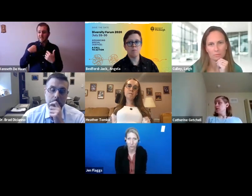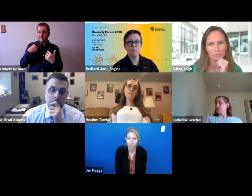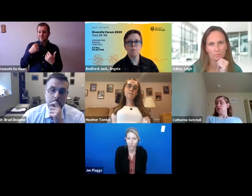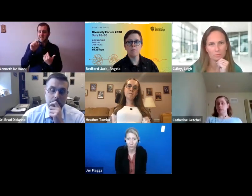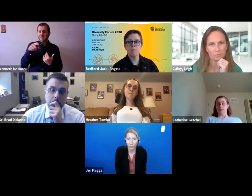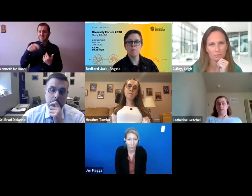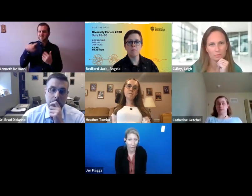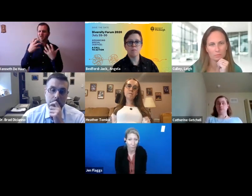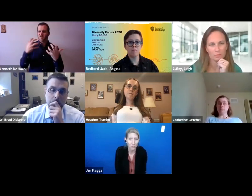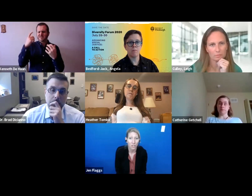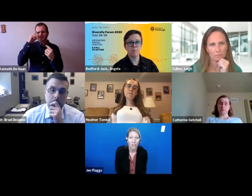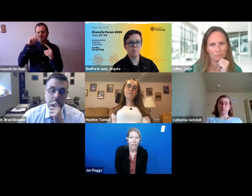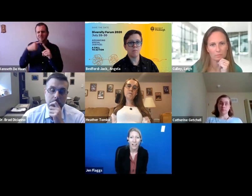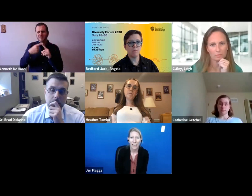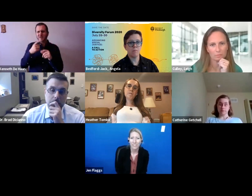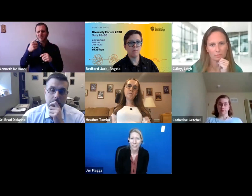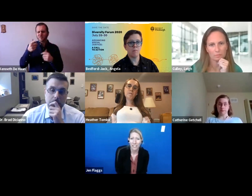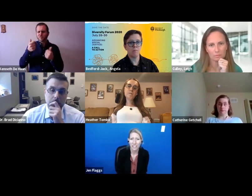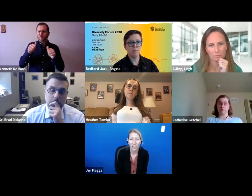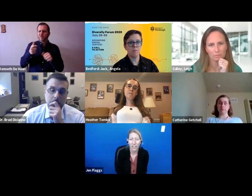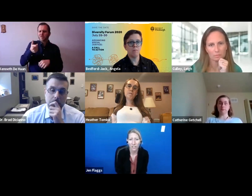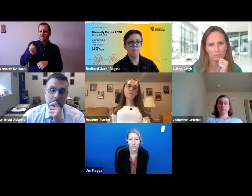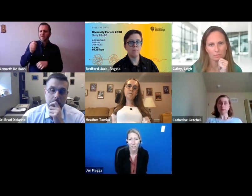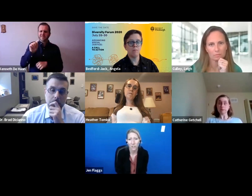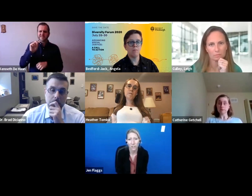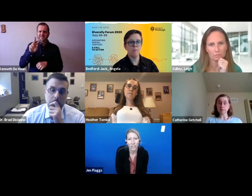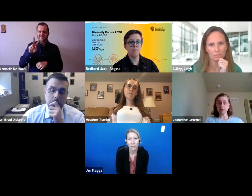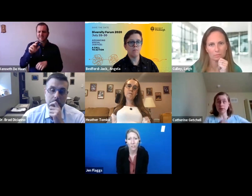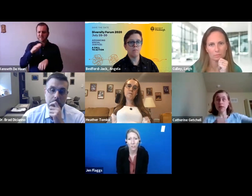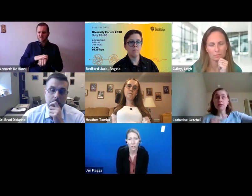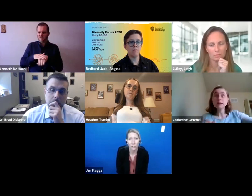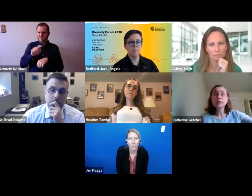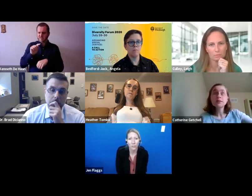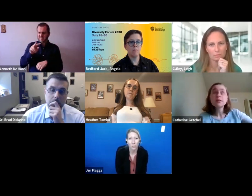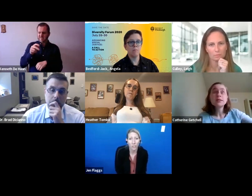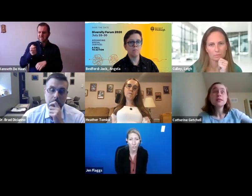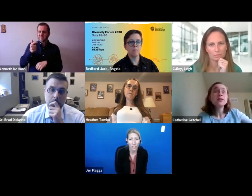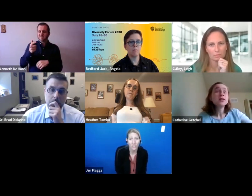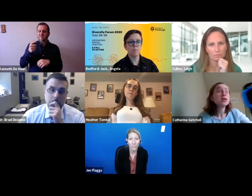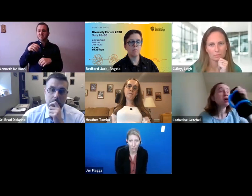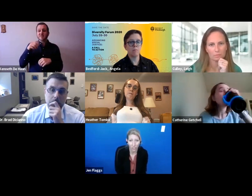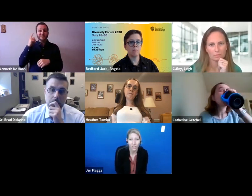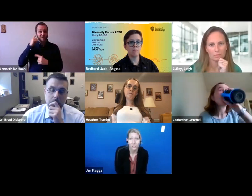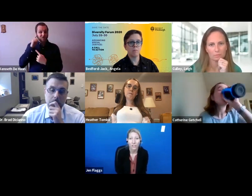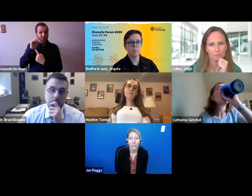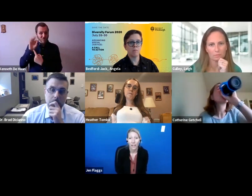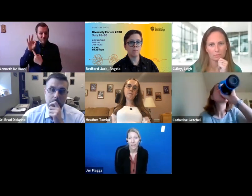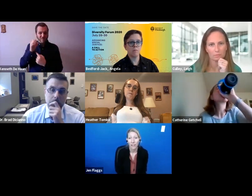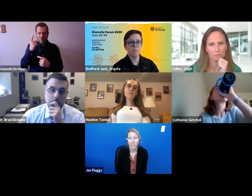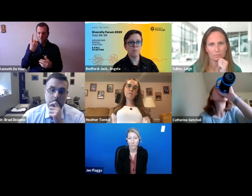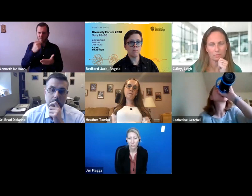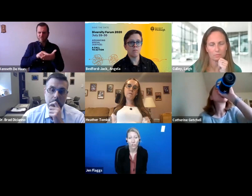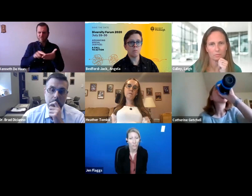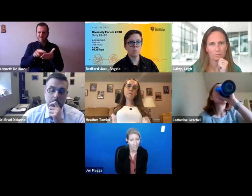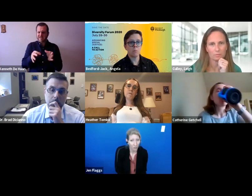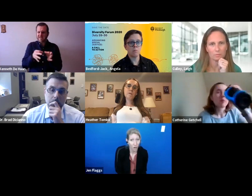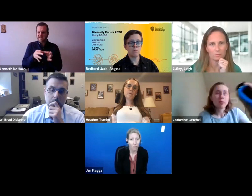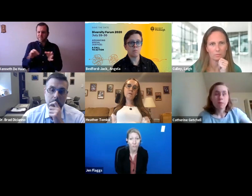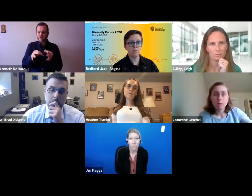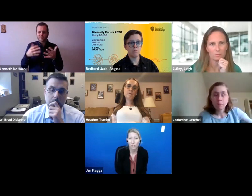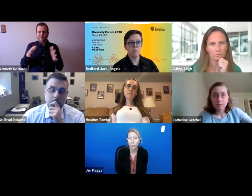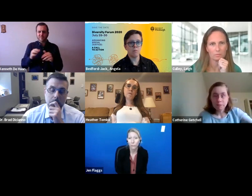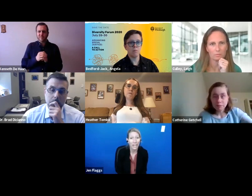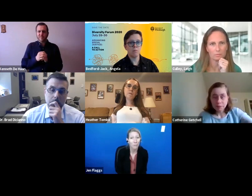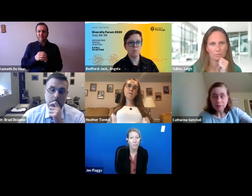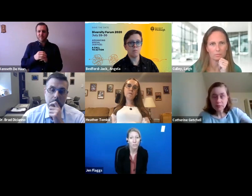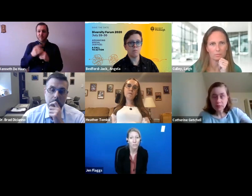this puzzle and fill in more gaps. I have to ask the audience, you know, to think about, try, you know, putting your TV on and you turn the sound off